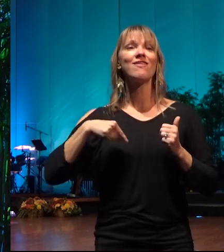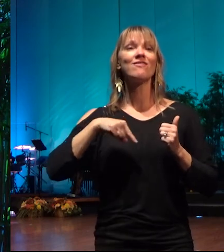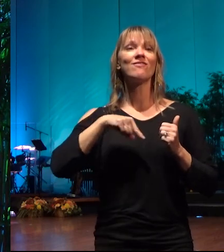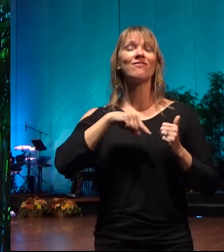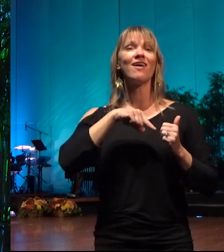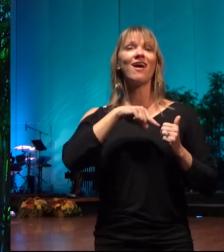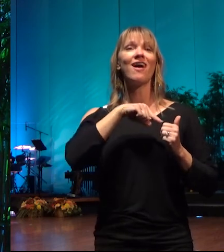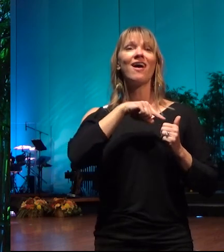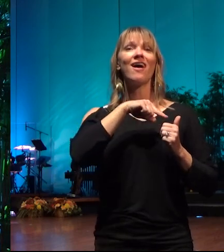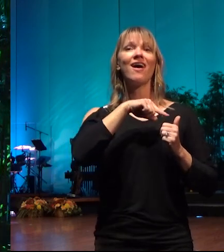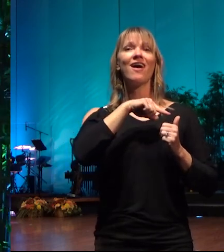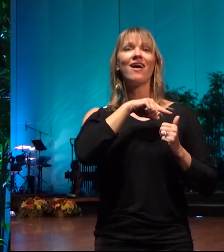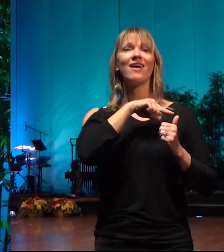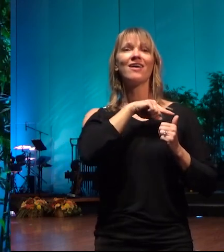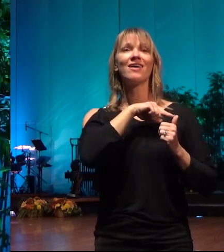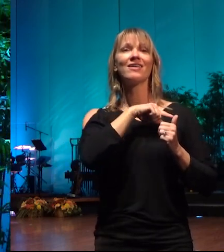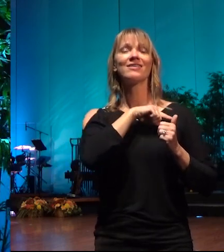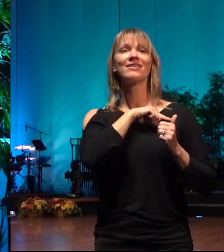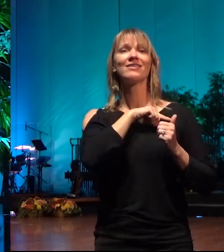now.